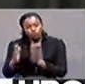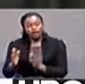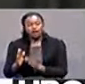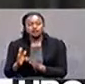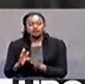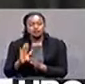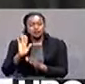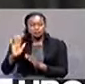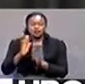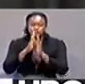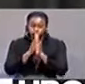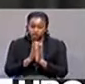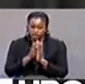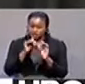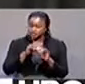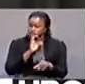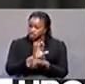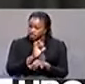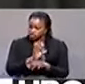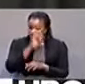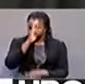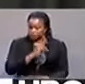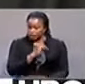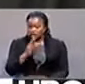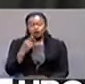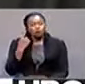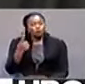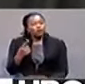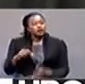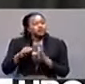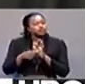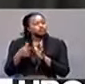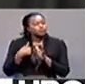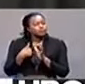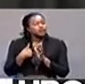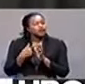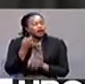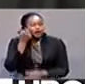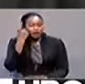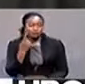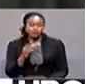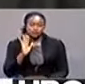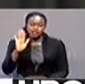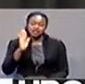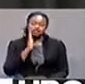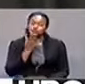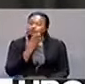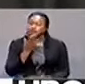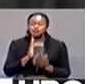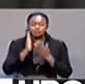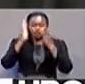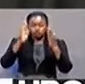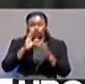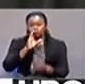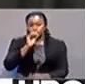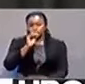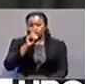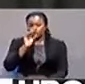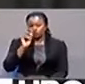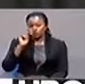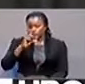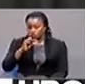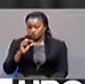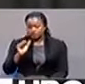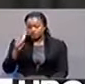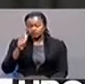Rubaga, one of the things that I learned was that His Grace Bishop Odongo was the chairperson of